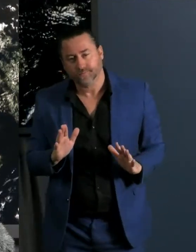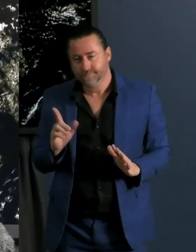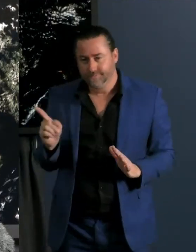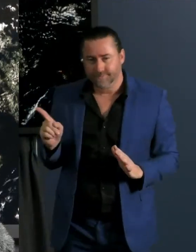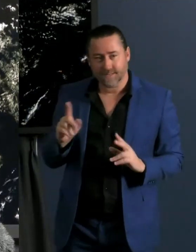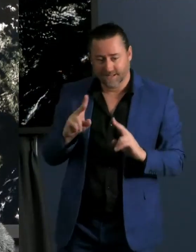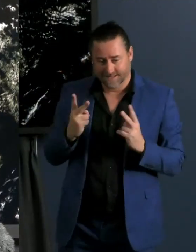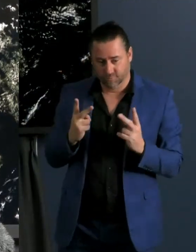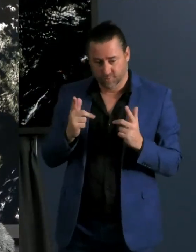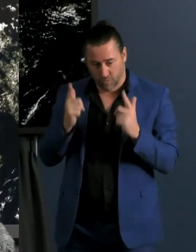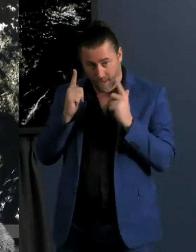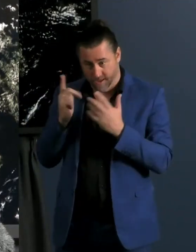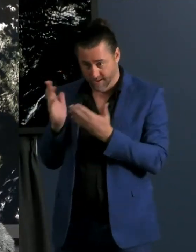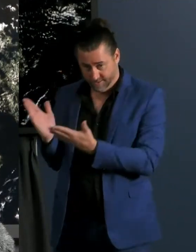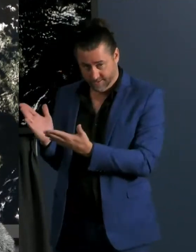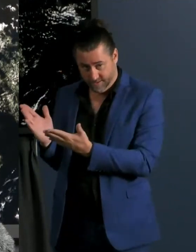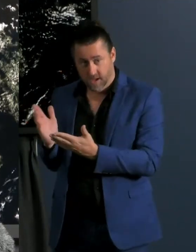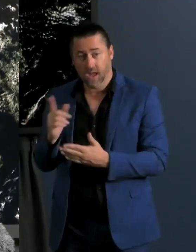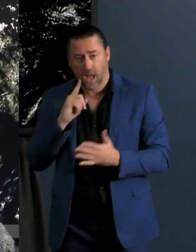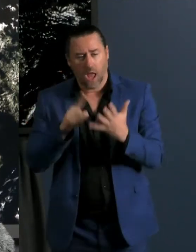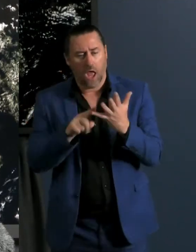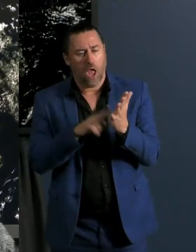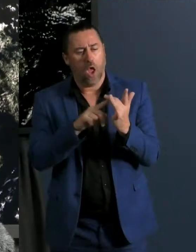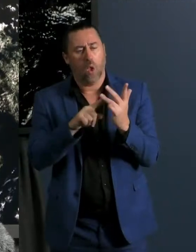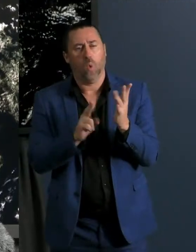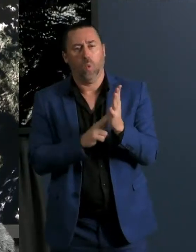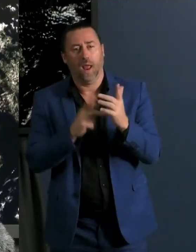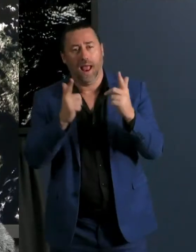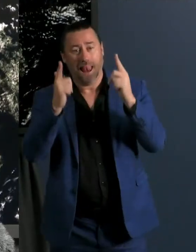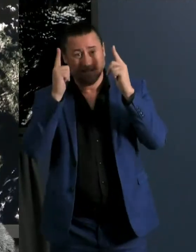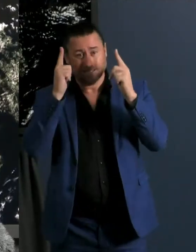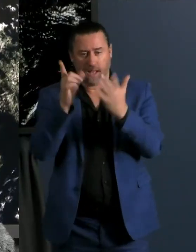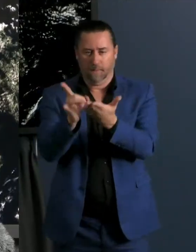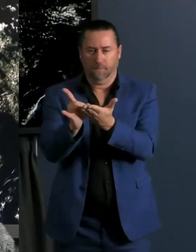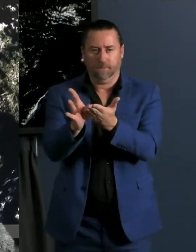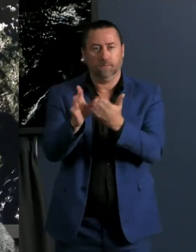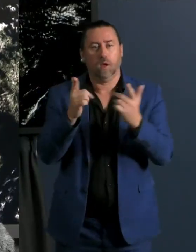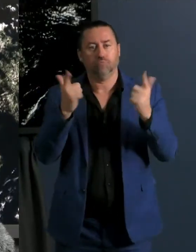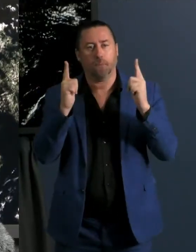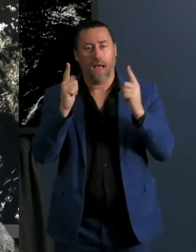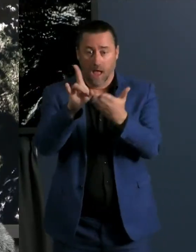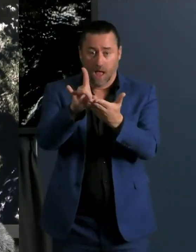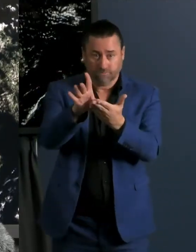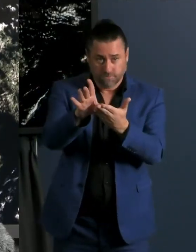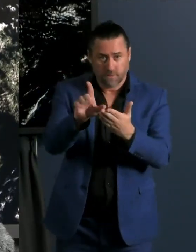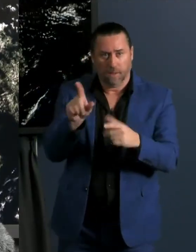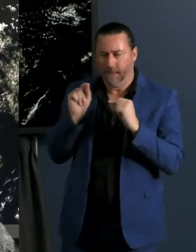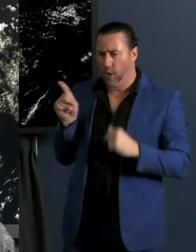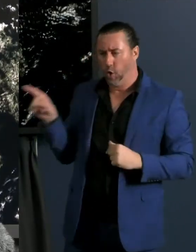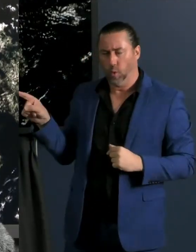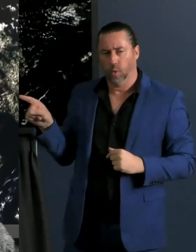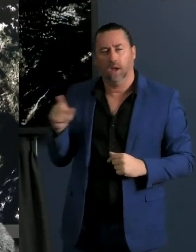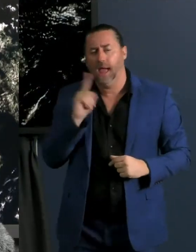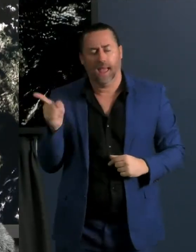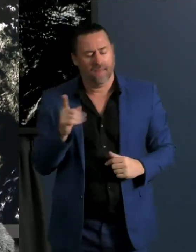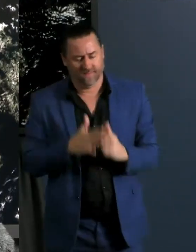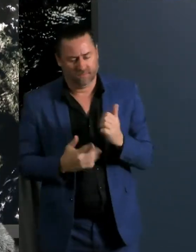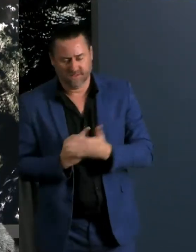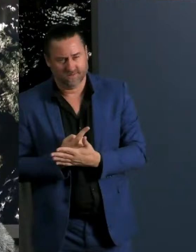of Queenslanders after union leaders essentially removed the Premier and installed you? Well, first of all, that's not the